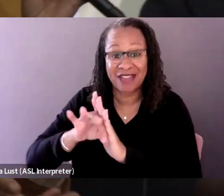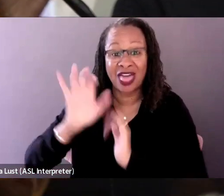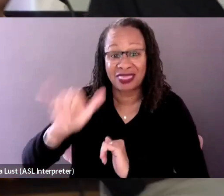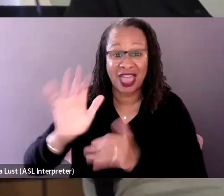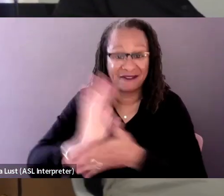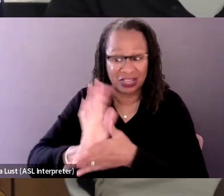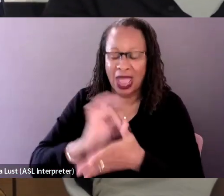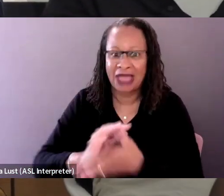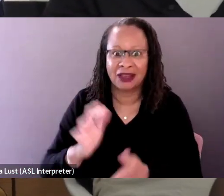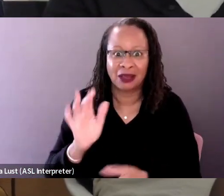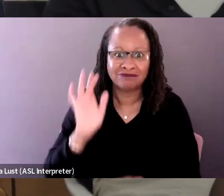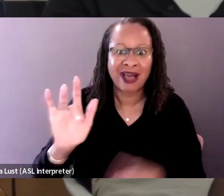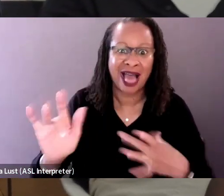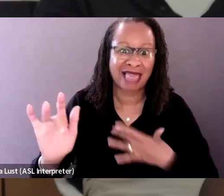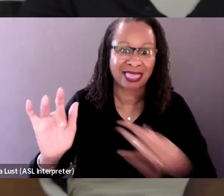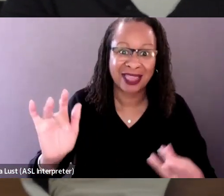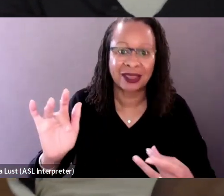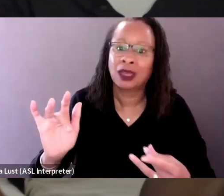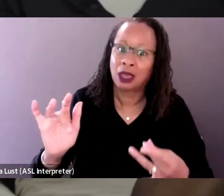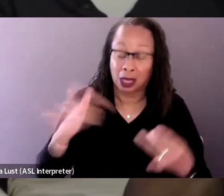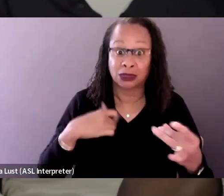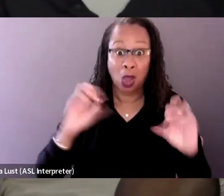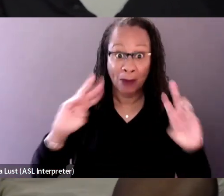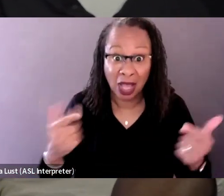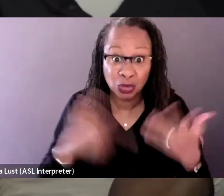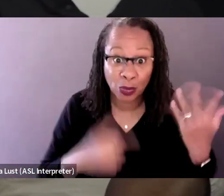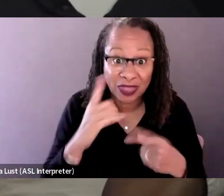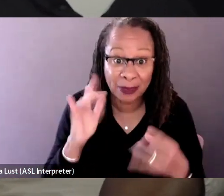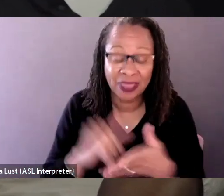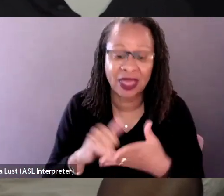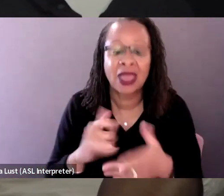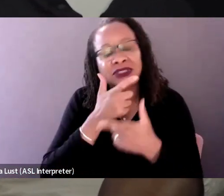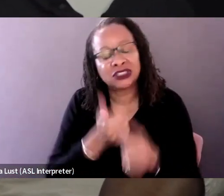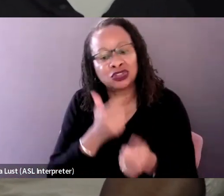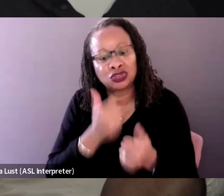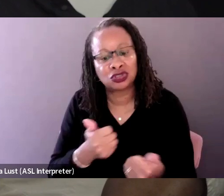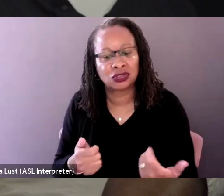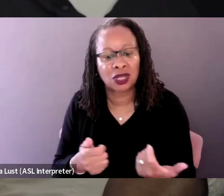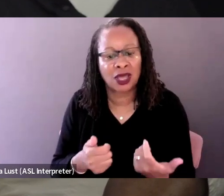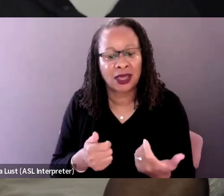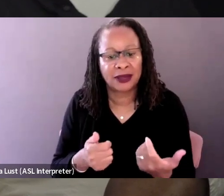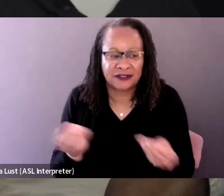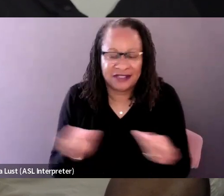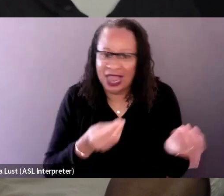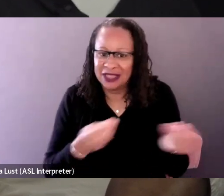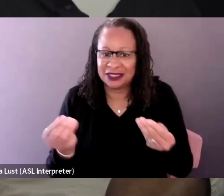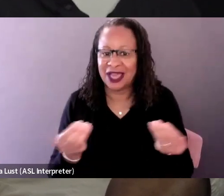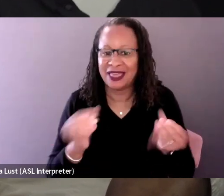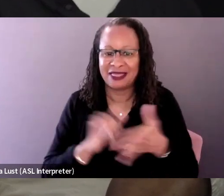is he gonna think of this? So I also, it was interesting, it was a finesse. I also think it allowed their family to